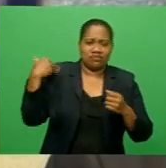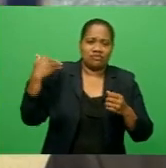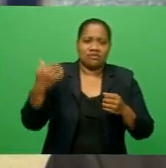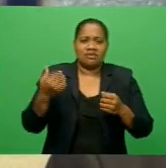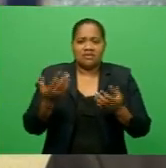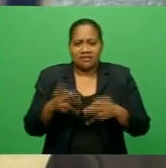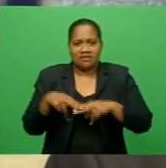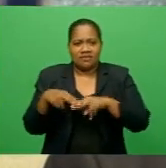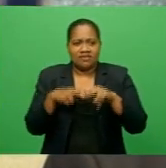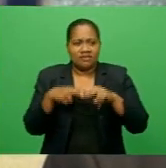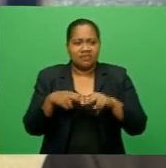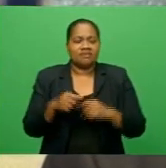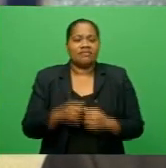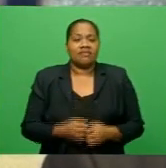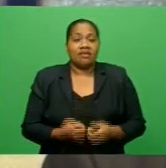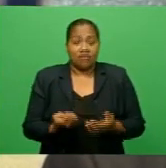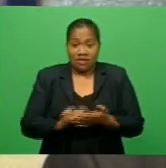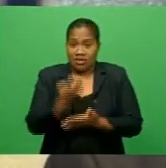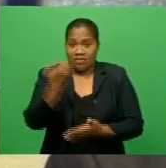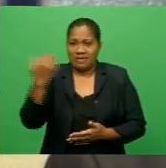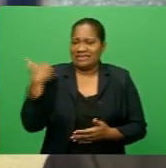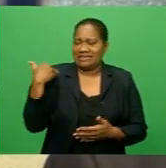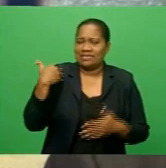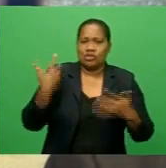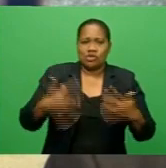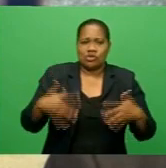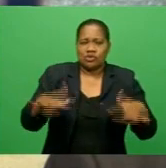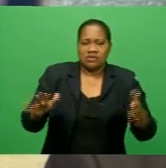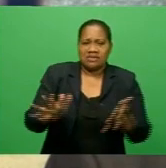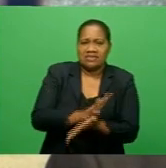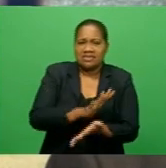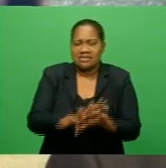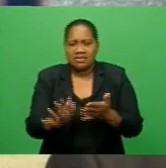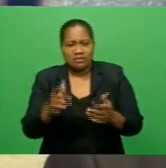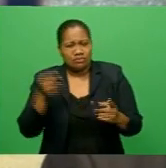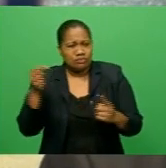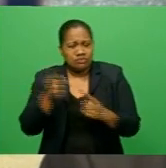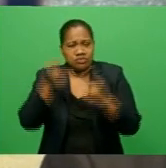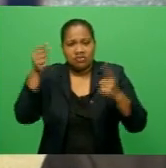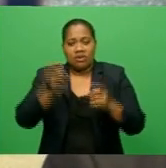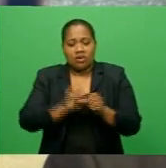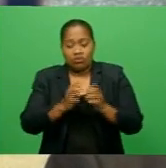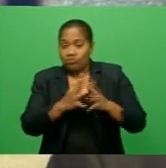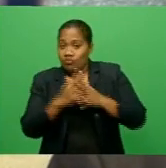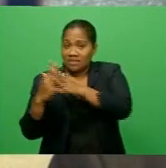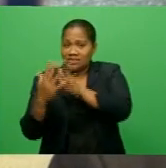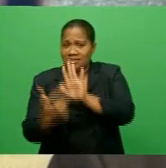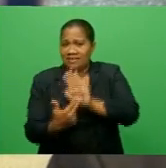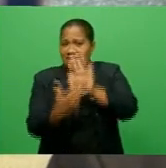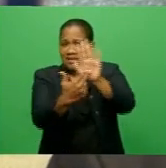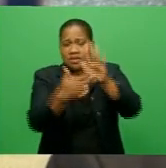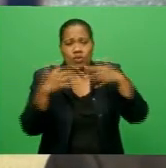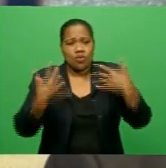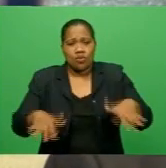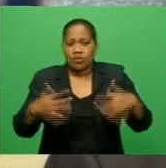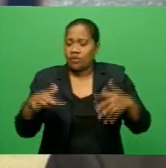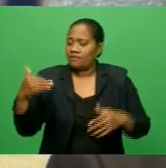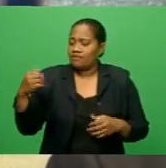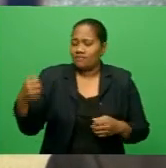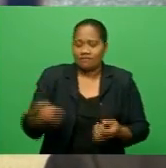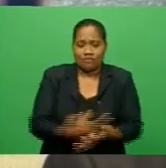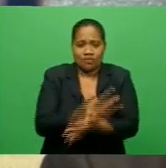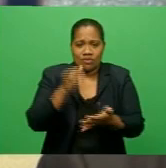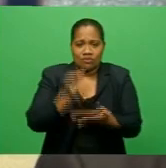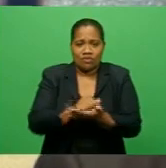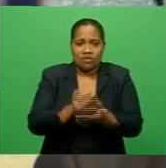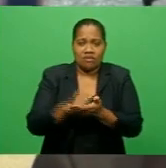been devastating, and in particular our western side, Nandi, has been severely affected. This community day